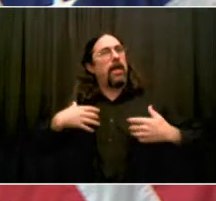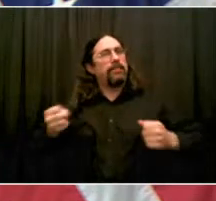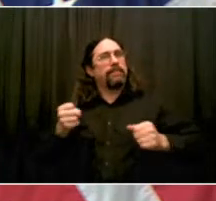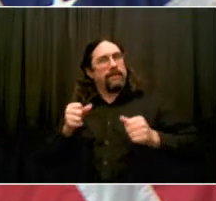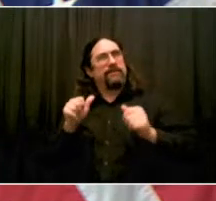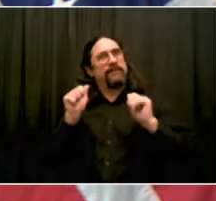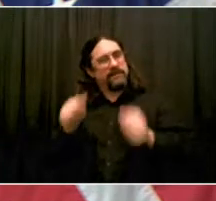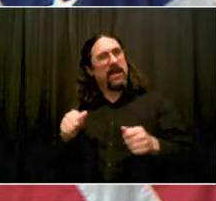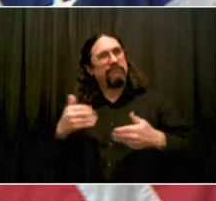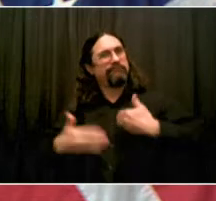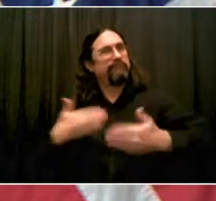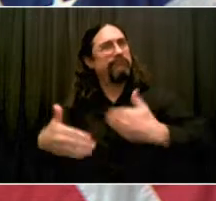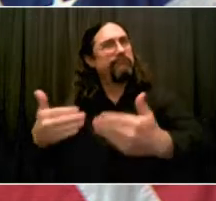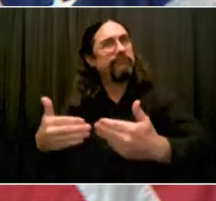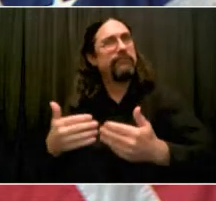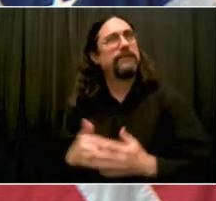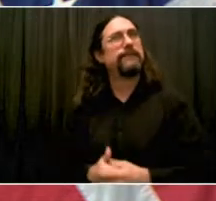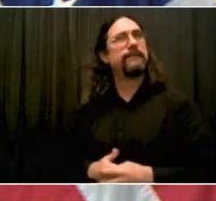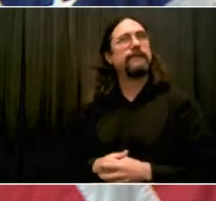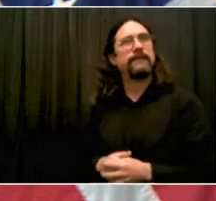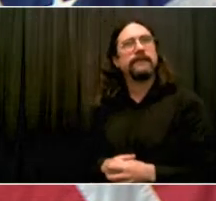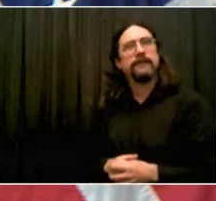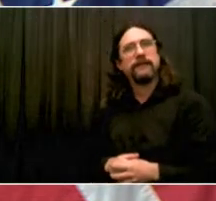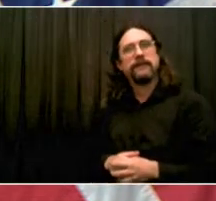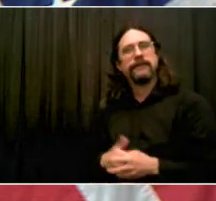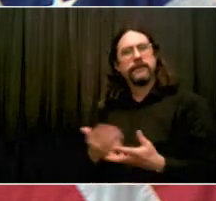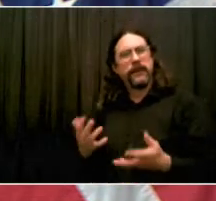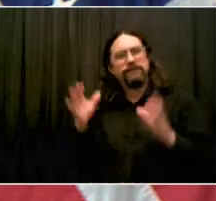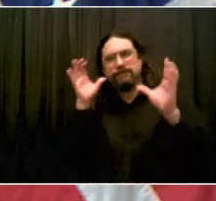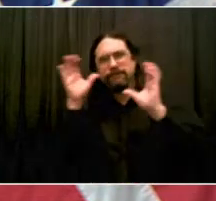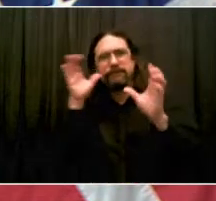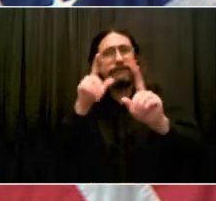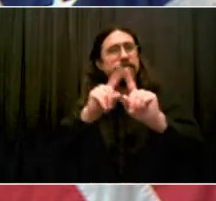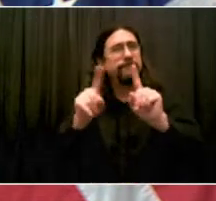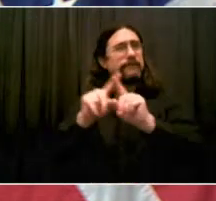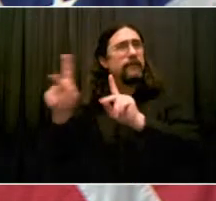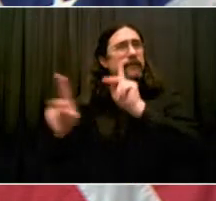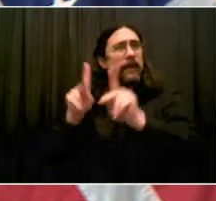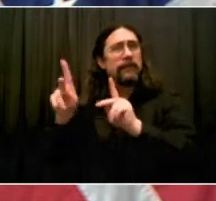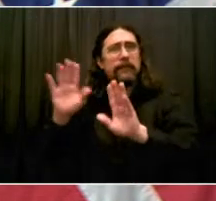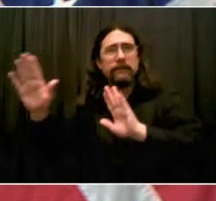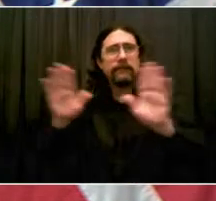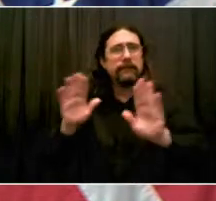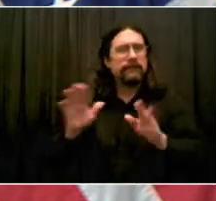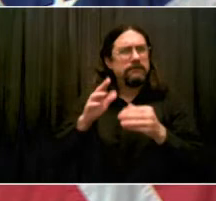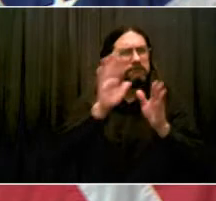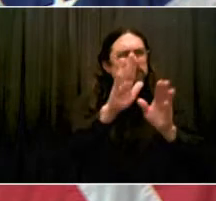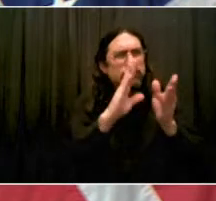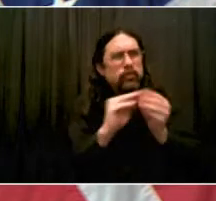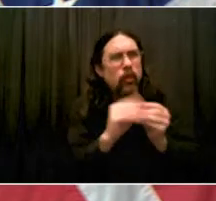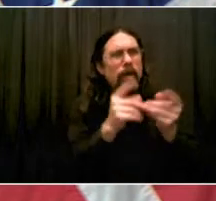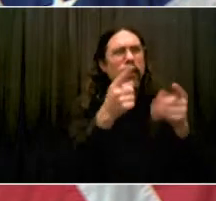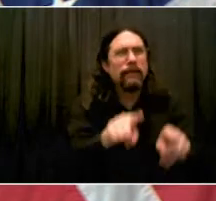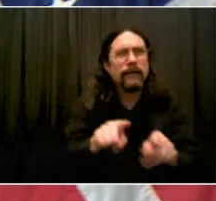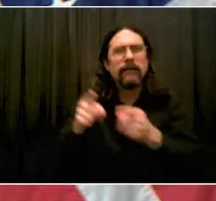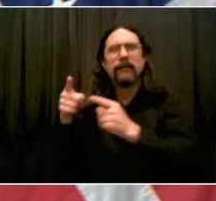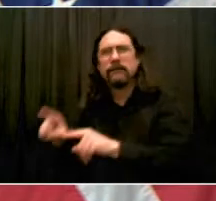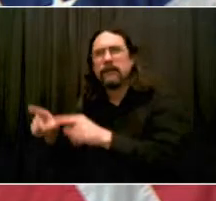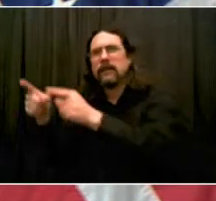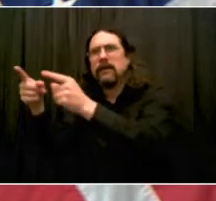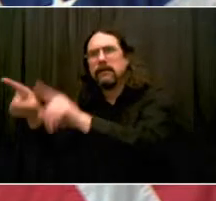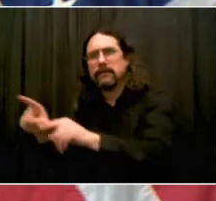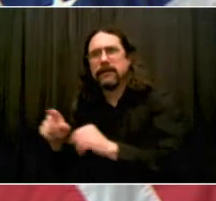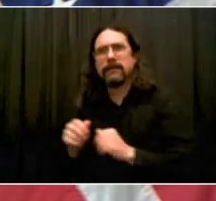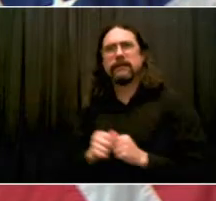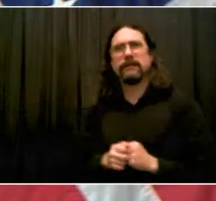I remember there was a young African-American man who would leave work, dropping everything that he was doing to tell